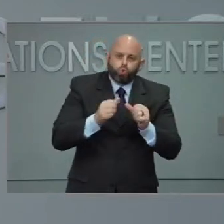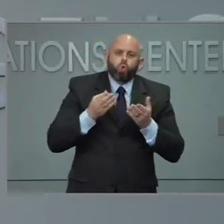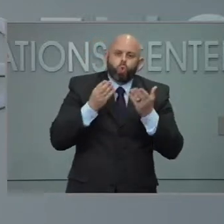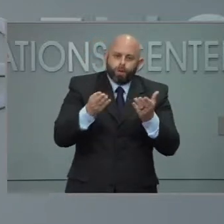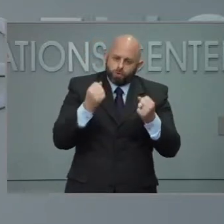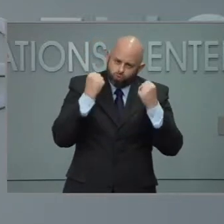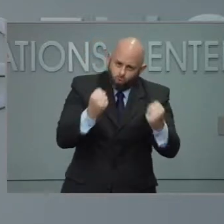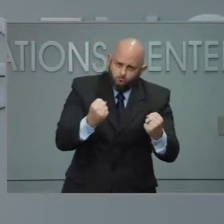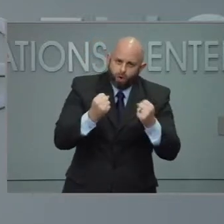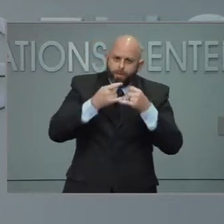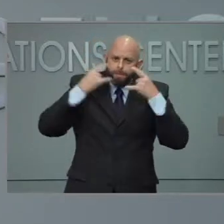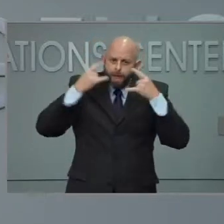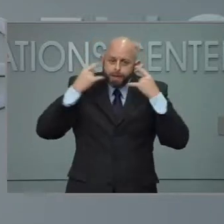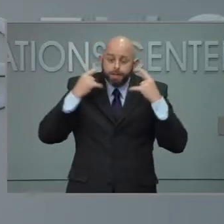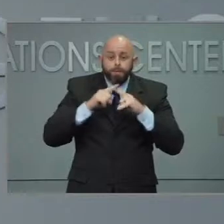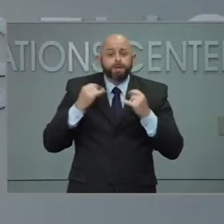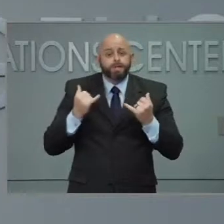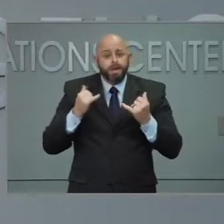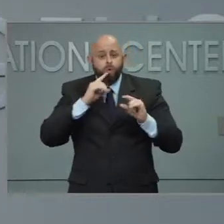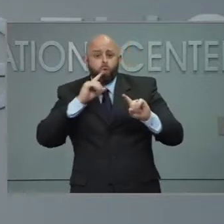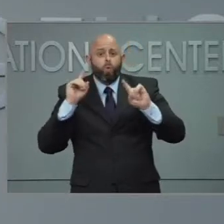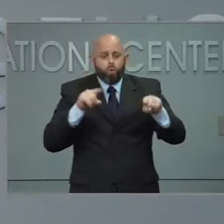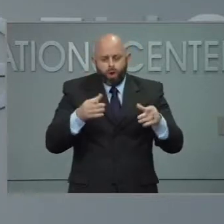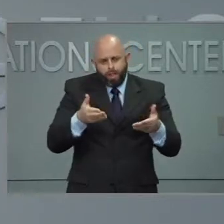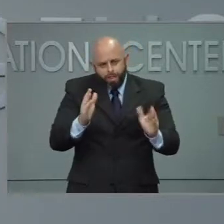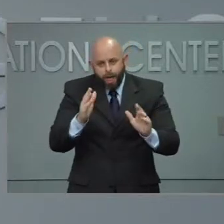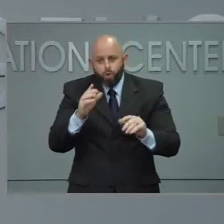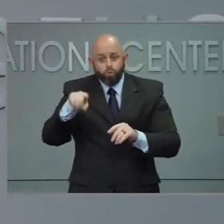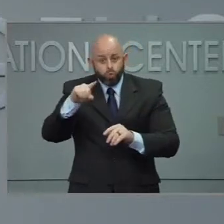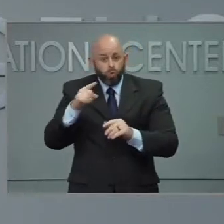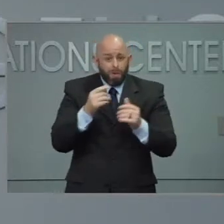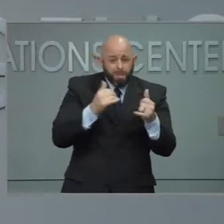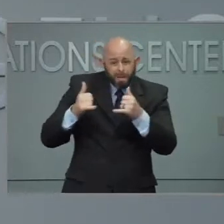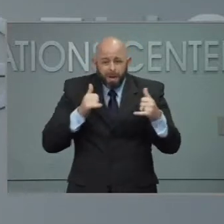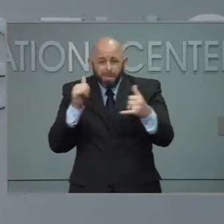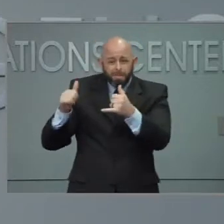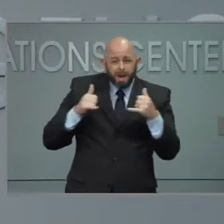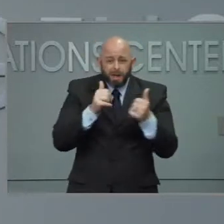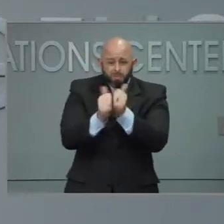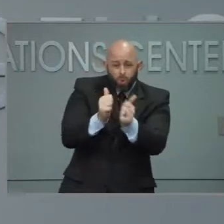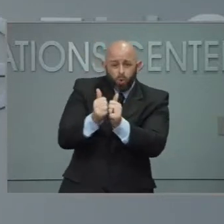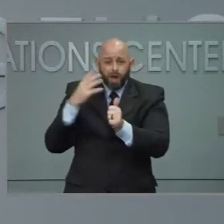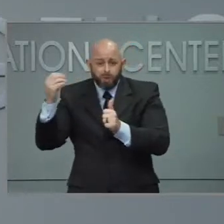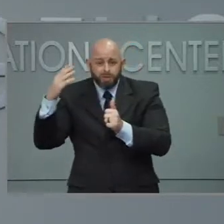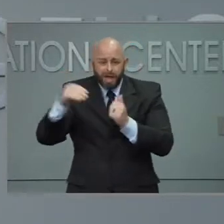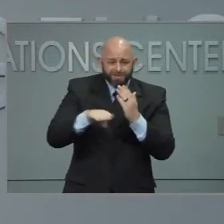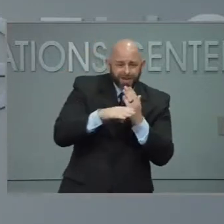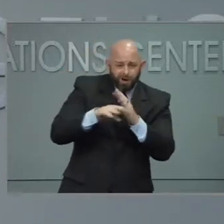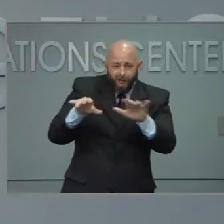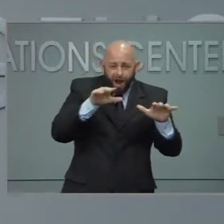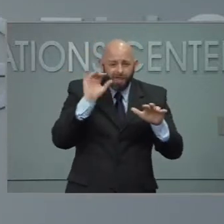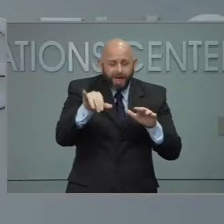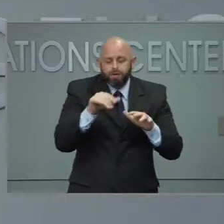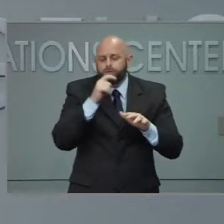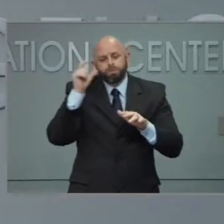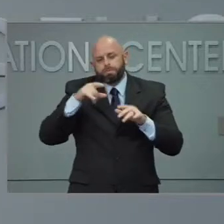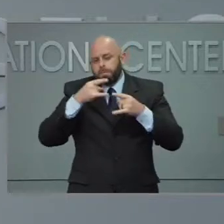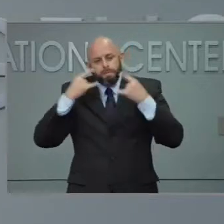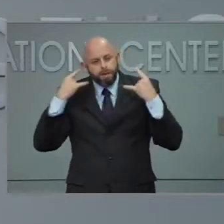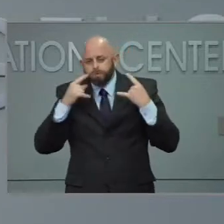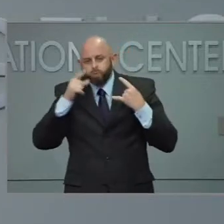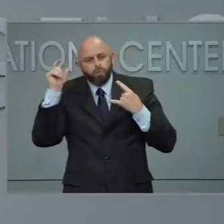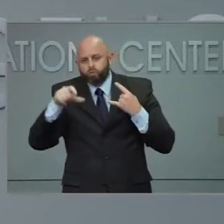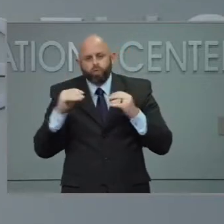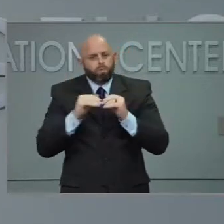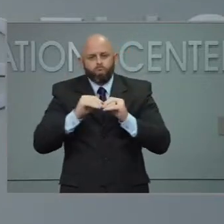changes in the executive order do allow for youth sports when folks are playing youth sports outside, that they do not need to be wearing